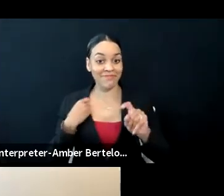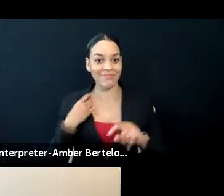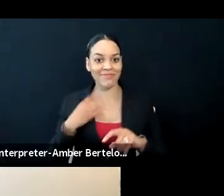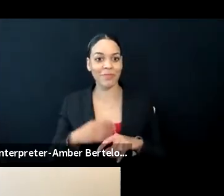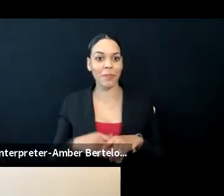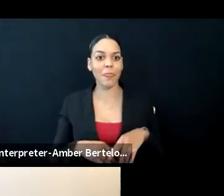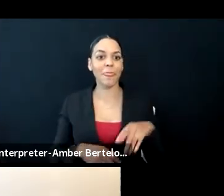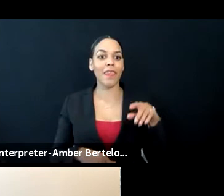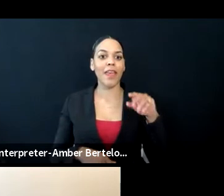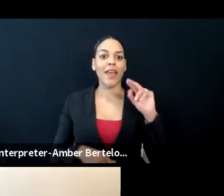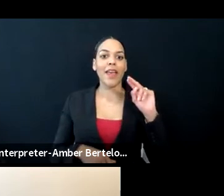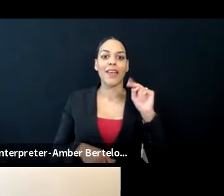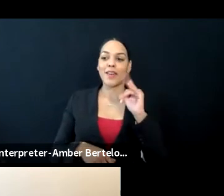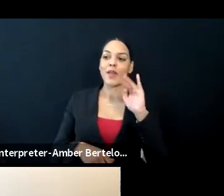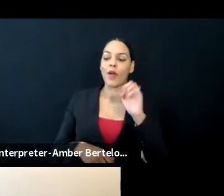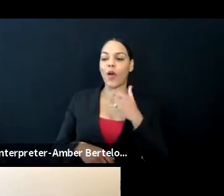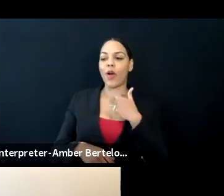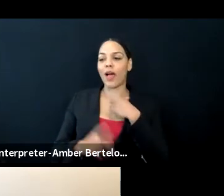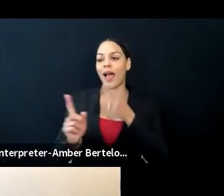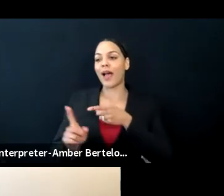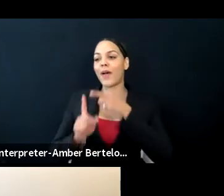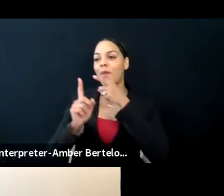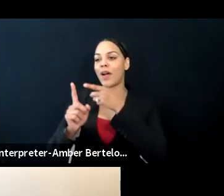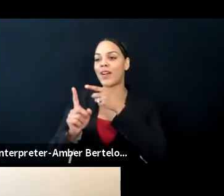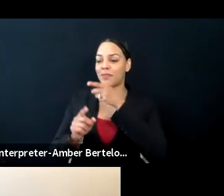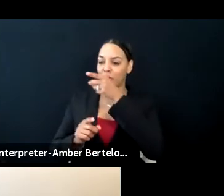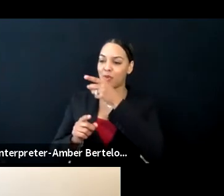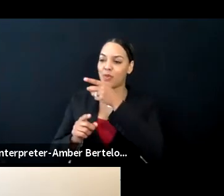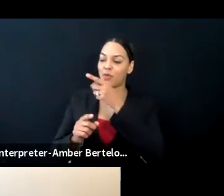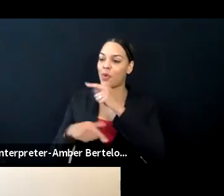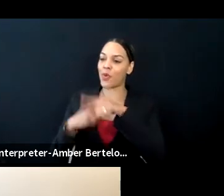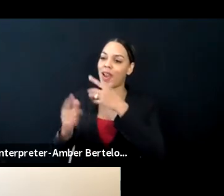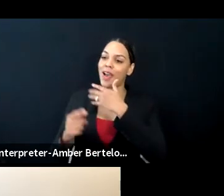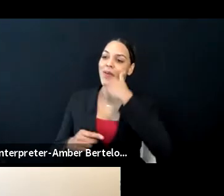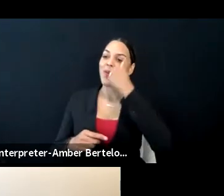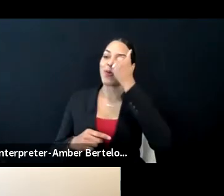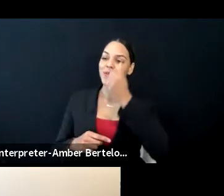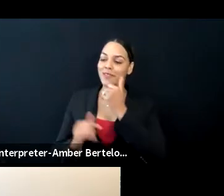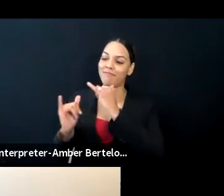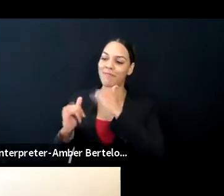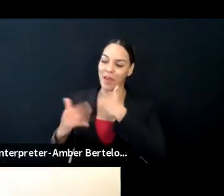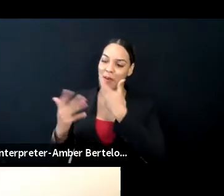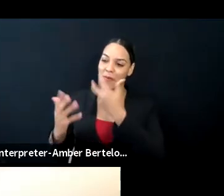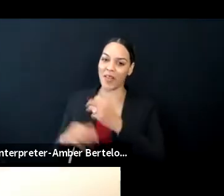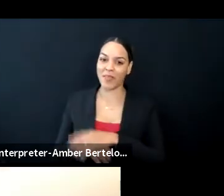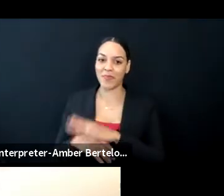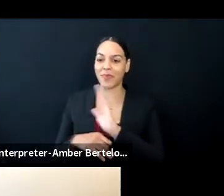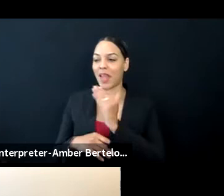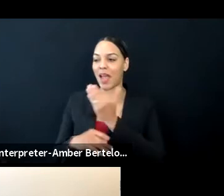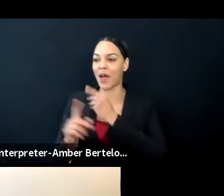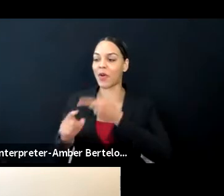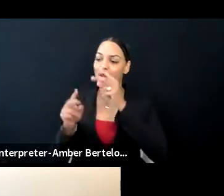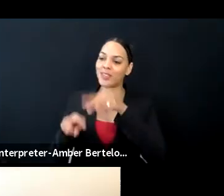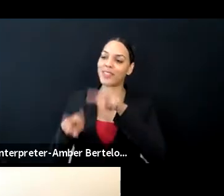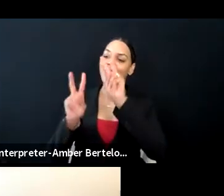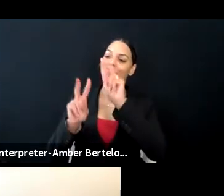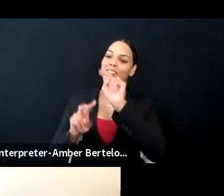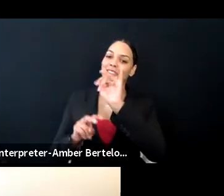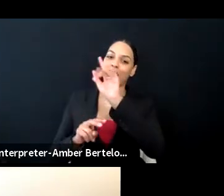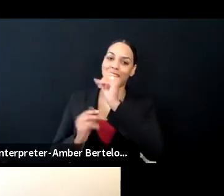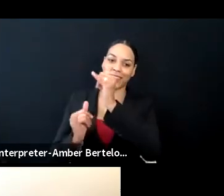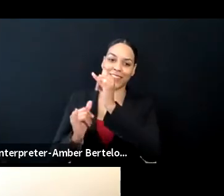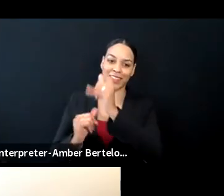I aspire to be you when I grow up, so I'm just putting that out there. That out there, we're all aspiring to Tonya